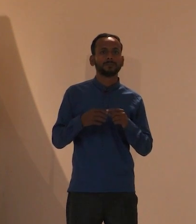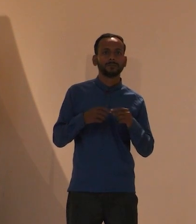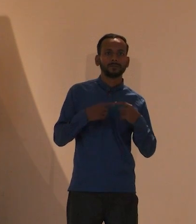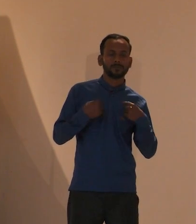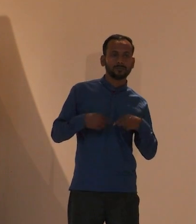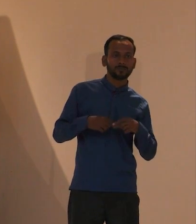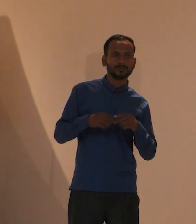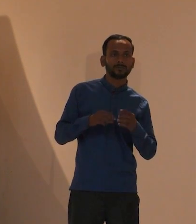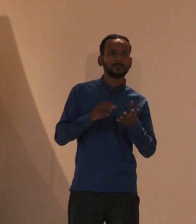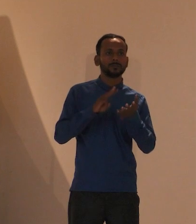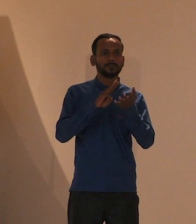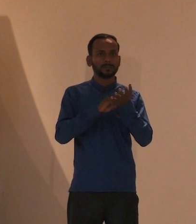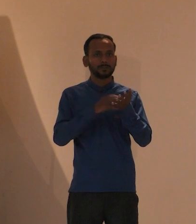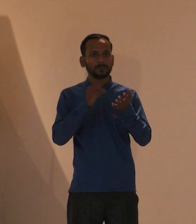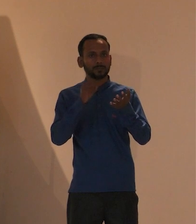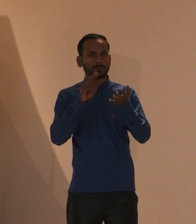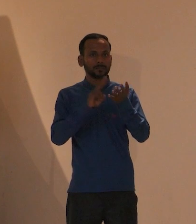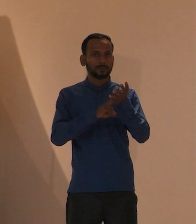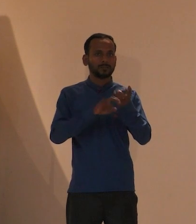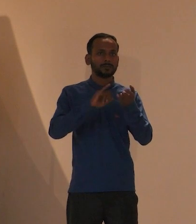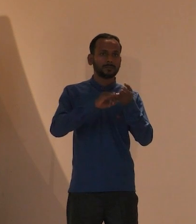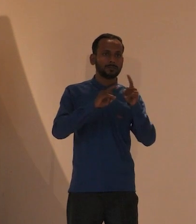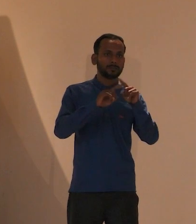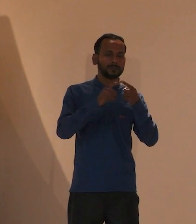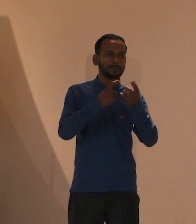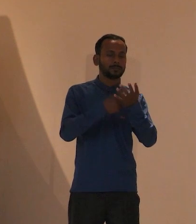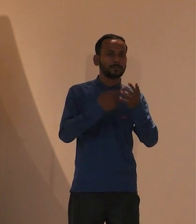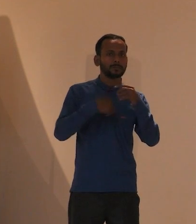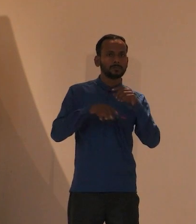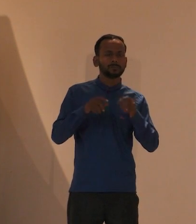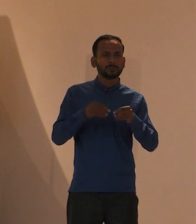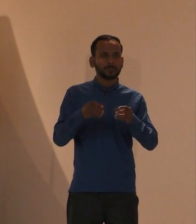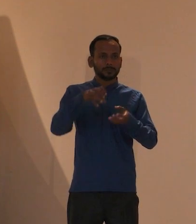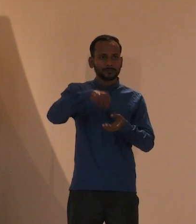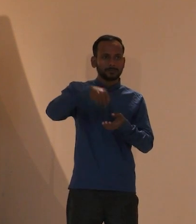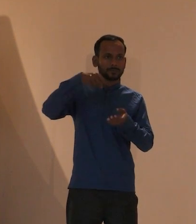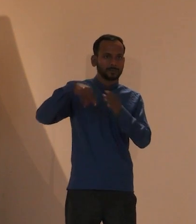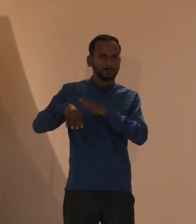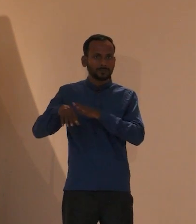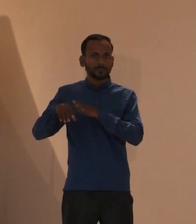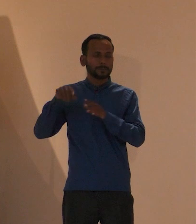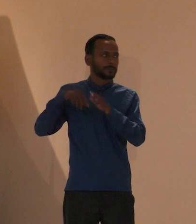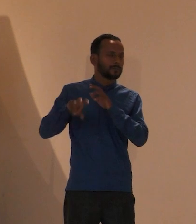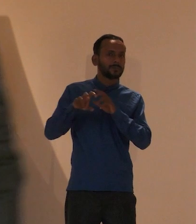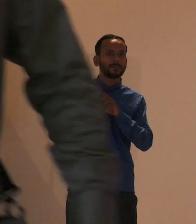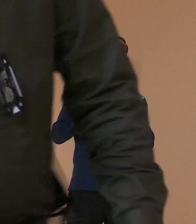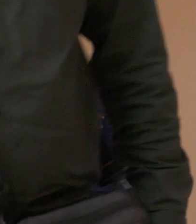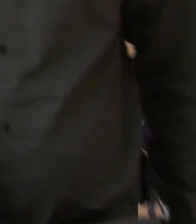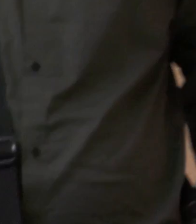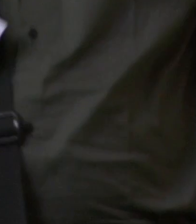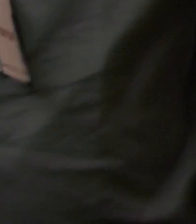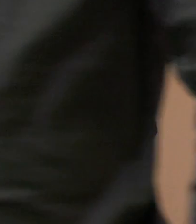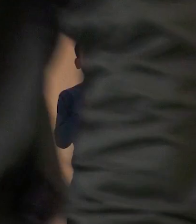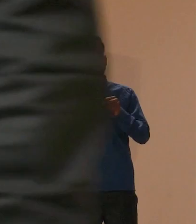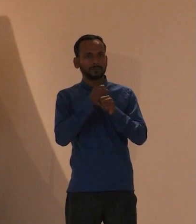monstrance. Now what is a monstrance? A monstrance is a container in which you keep the host, a flat bread-like wafer which